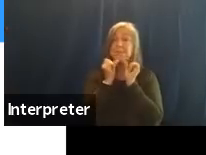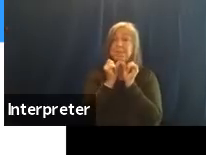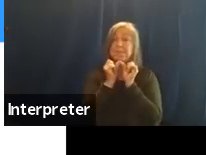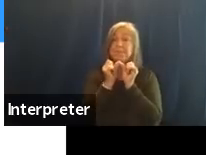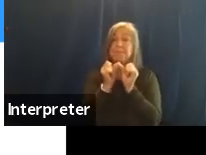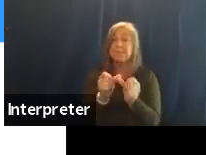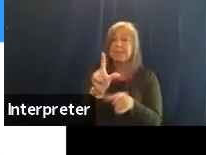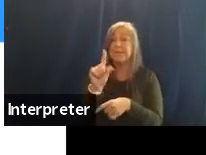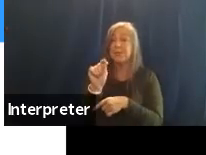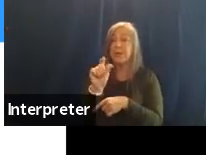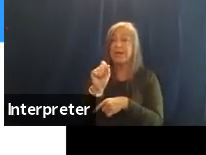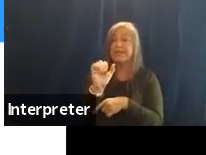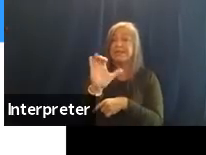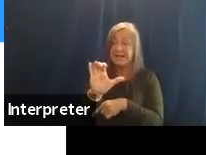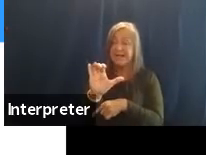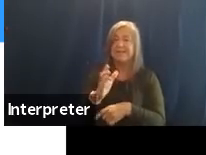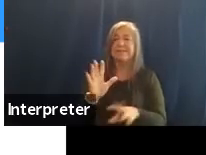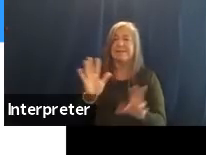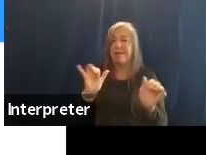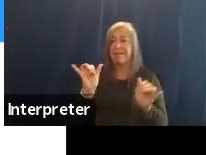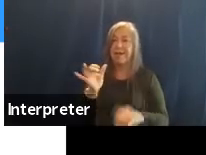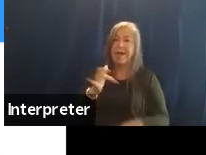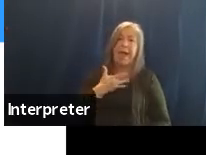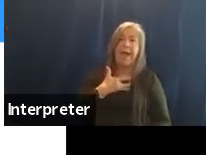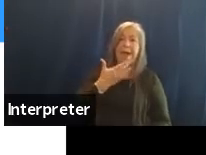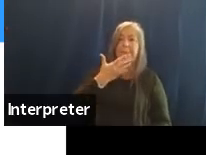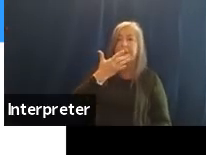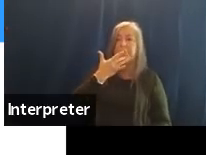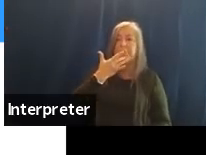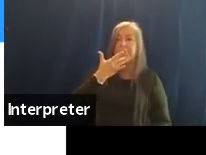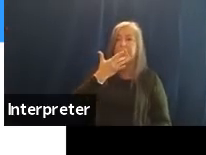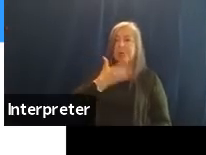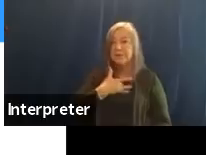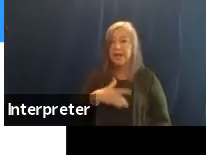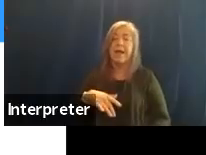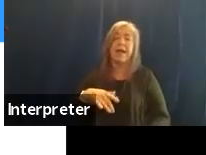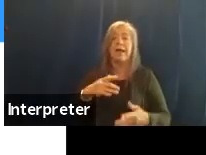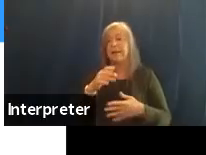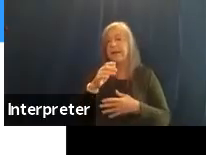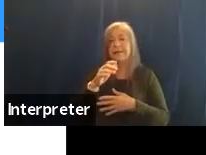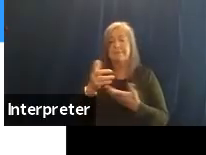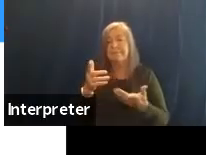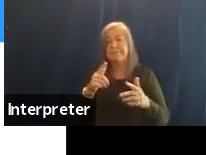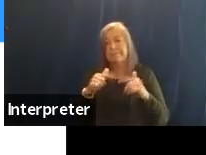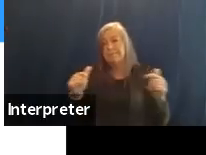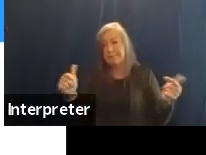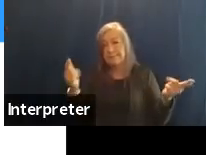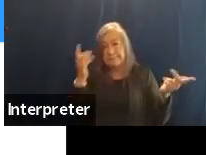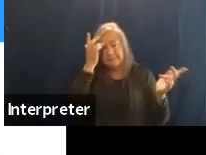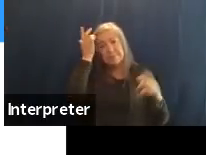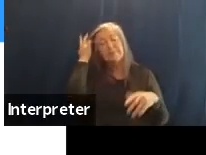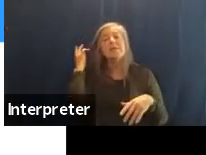Anything else, Mark? What's this cleaning caddy? What's that? So we've put those,